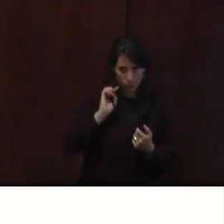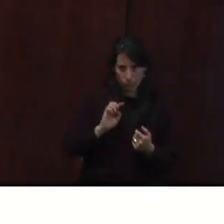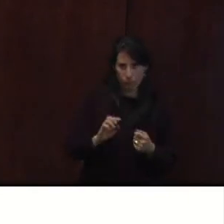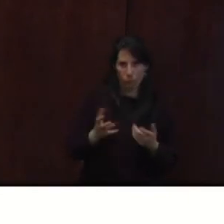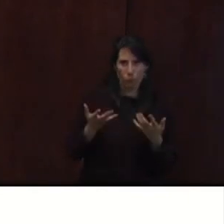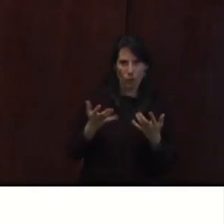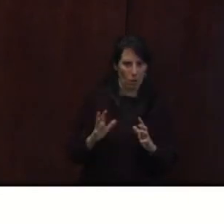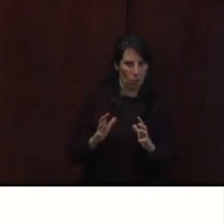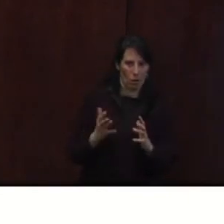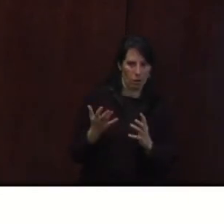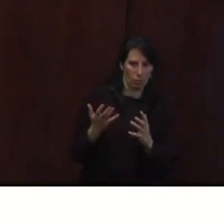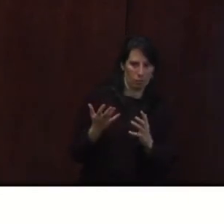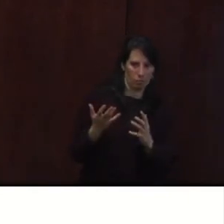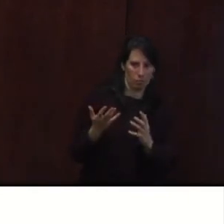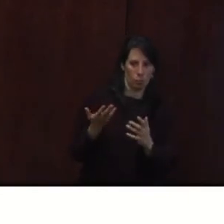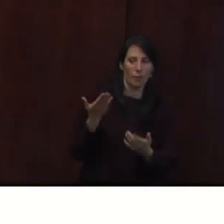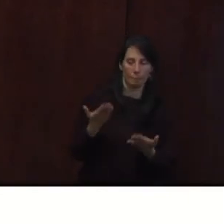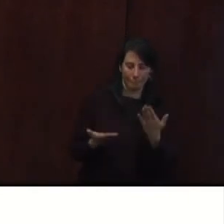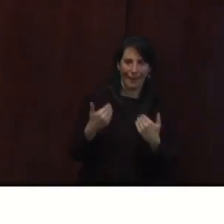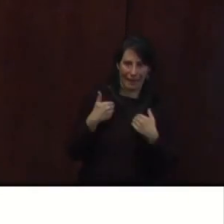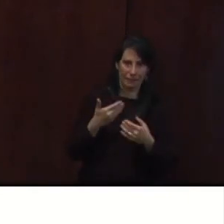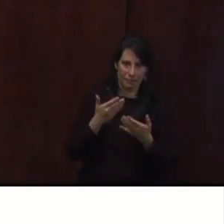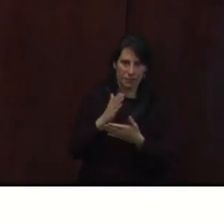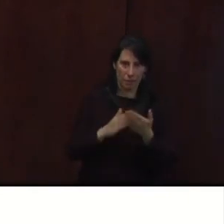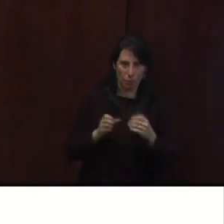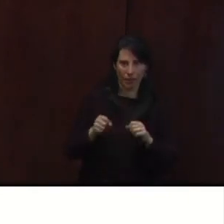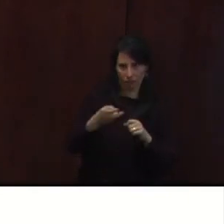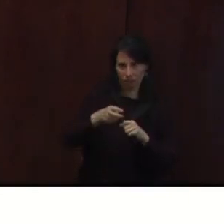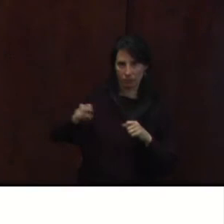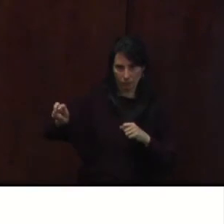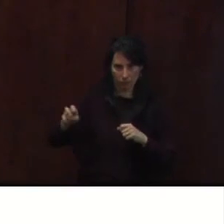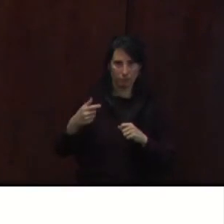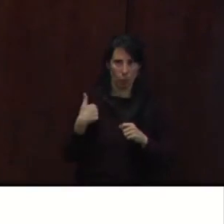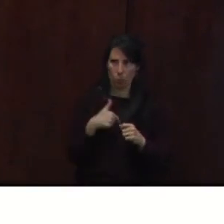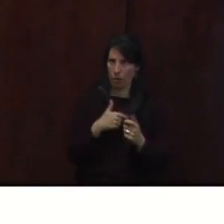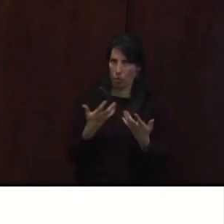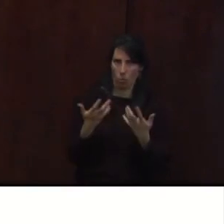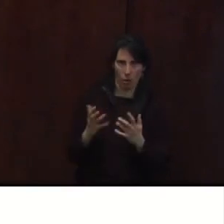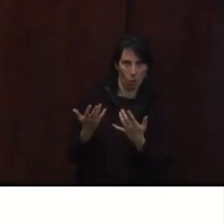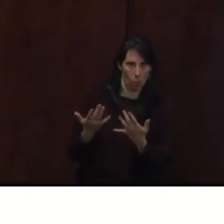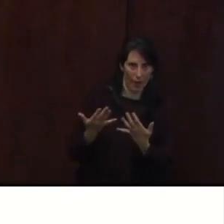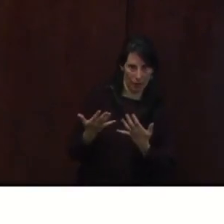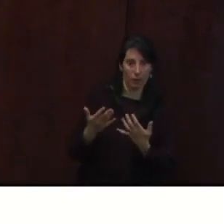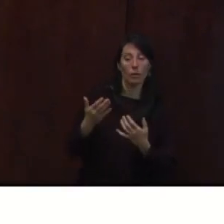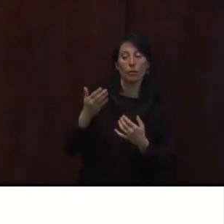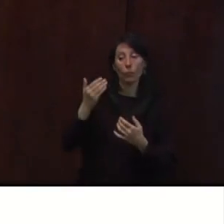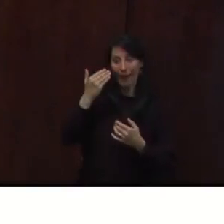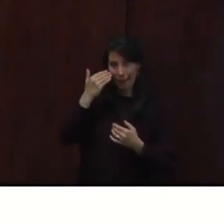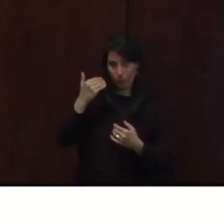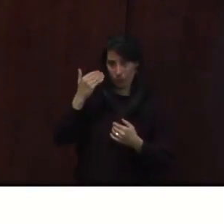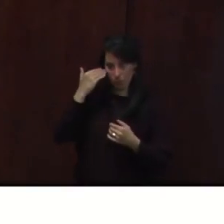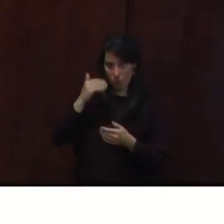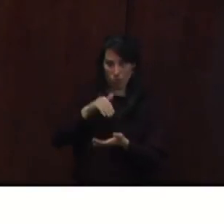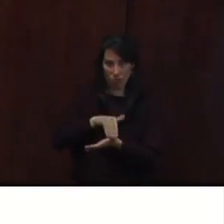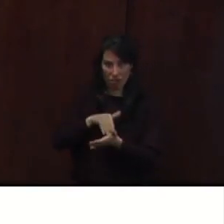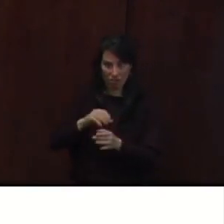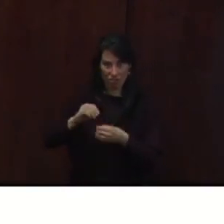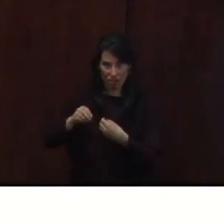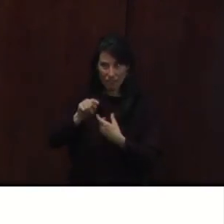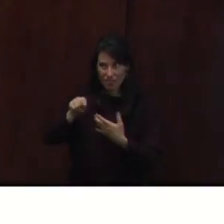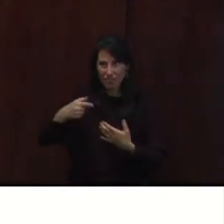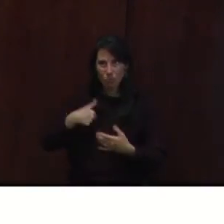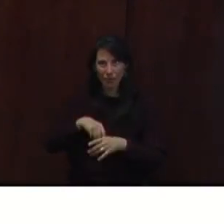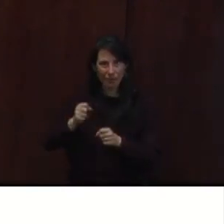And here are some reasons why. One, when we have these providers in the community, we know they're a trusted source. they're already working with some